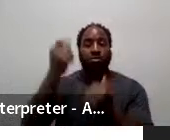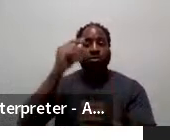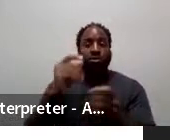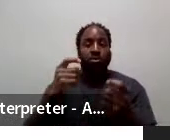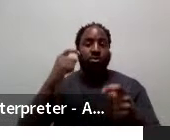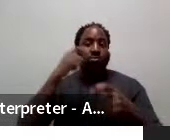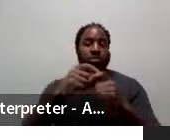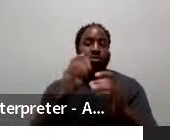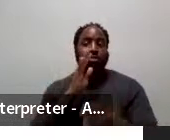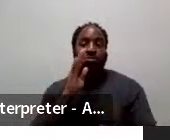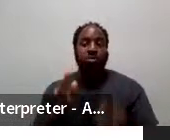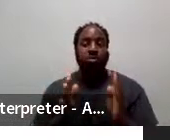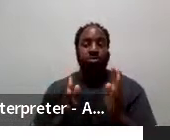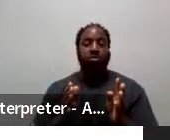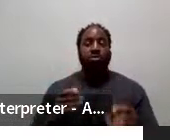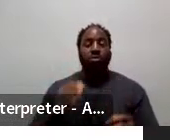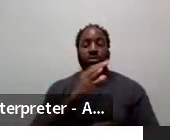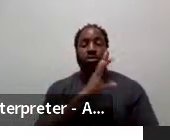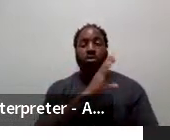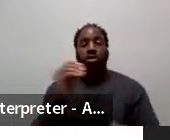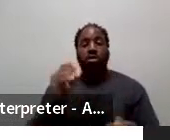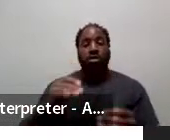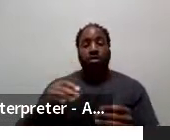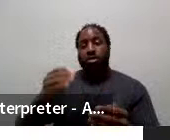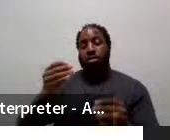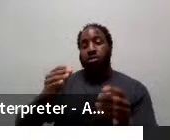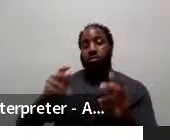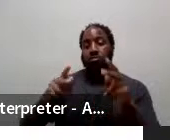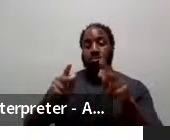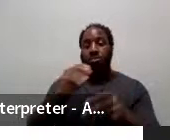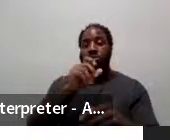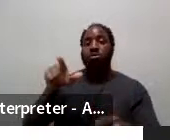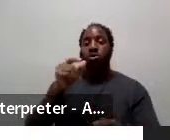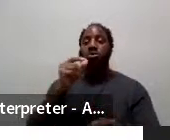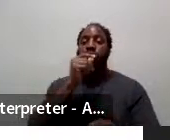Spanish speakers participants are always welcome to contact us at